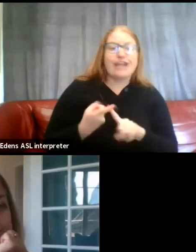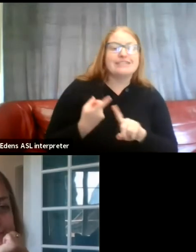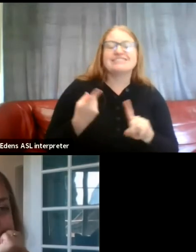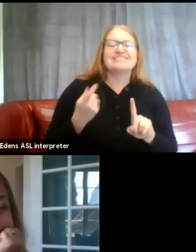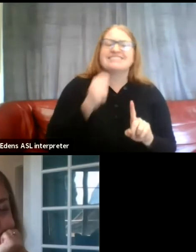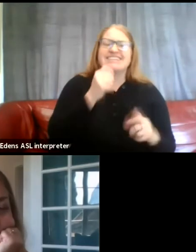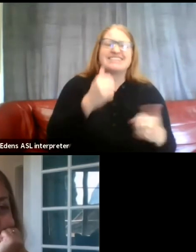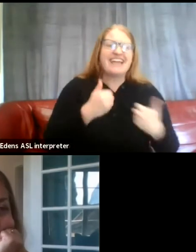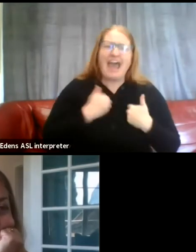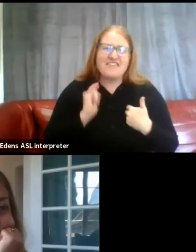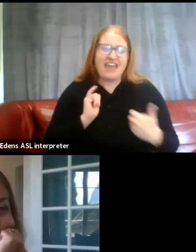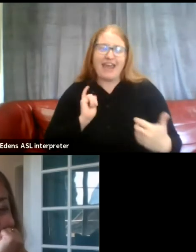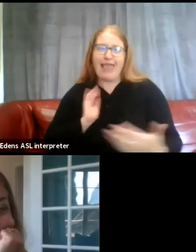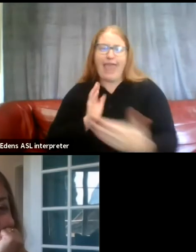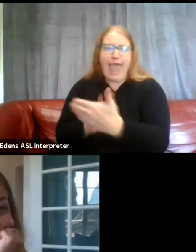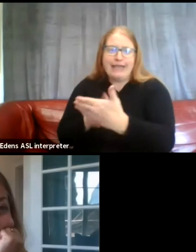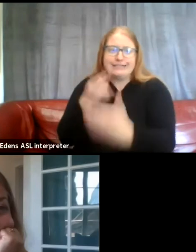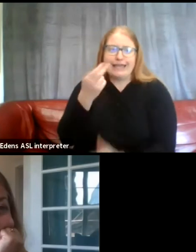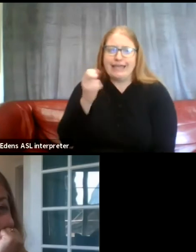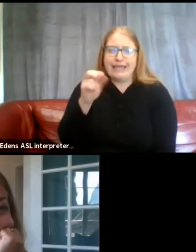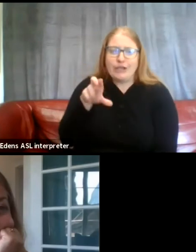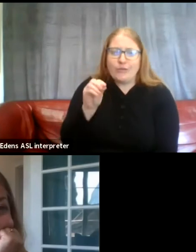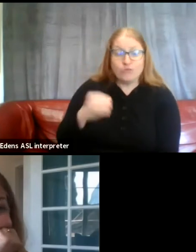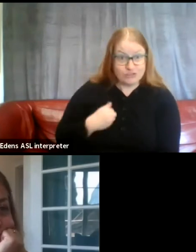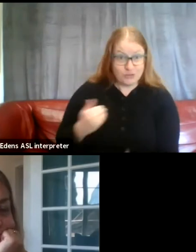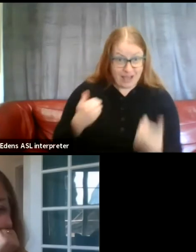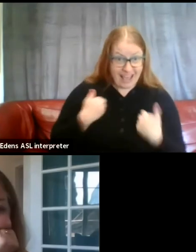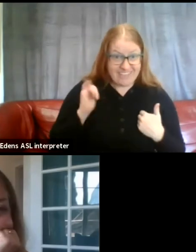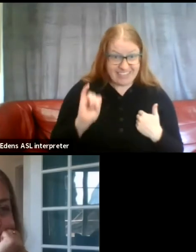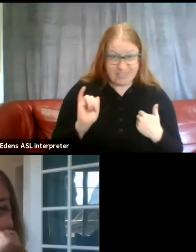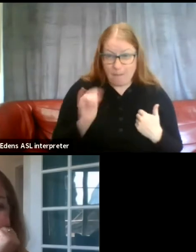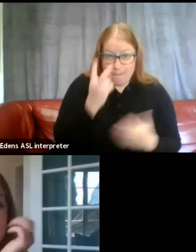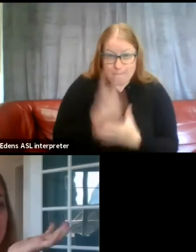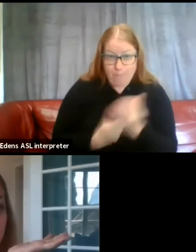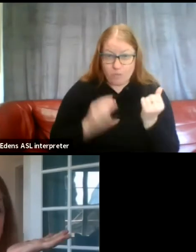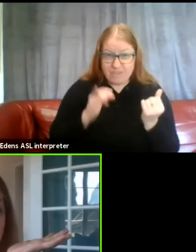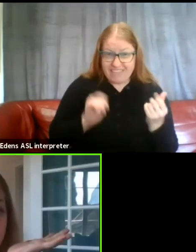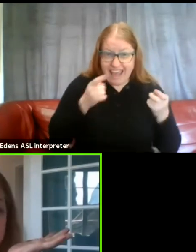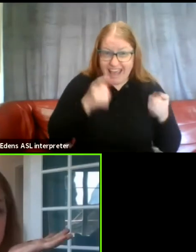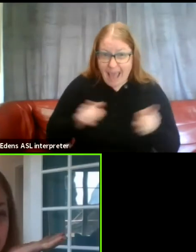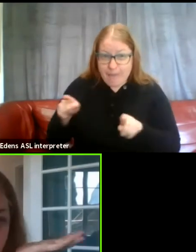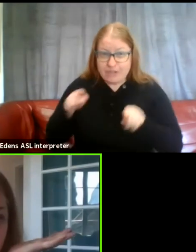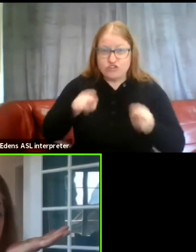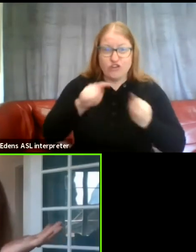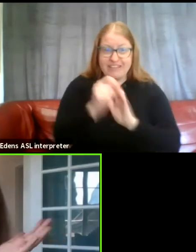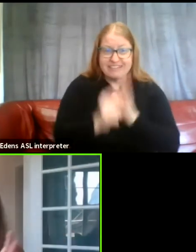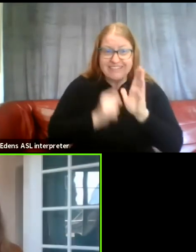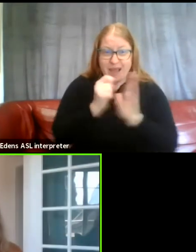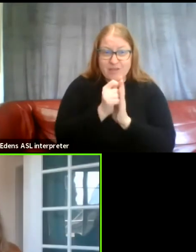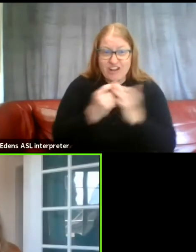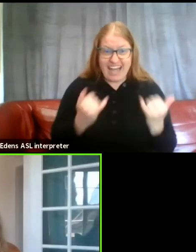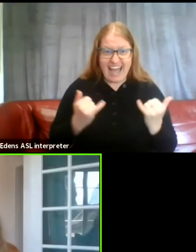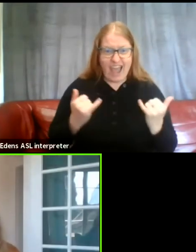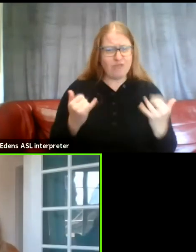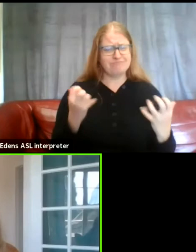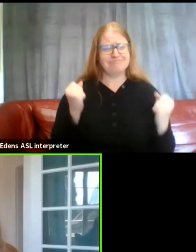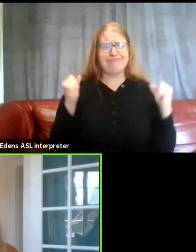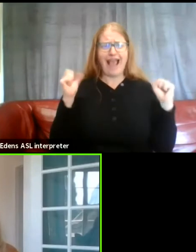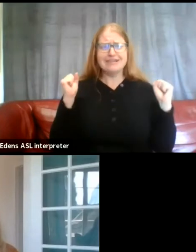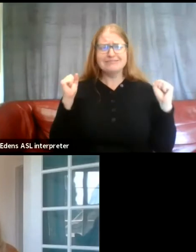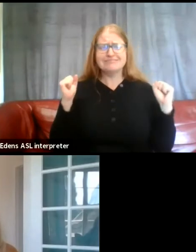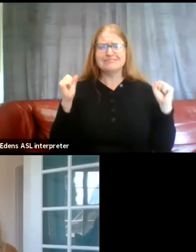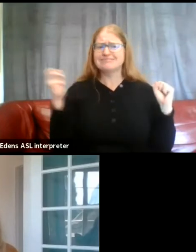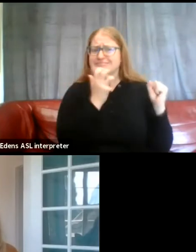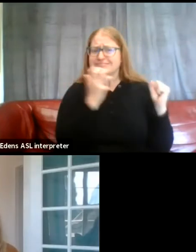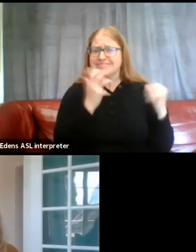anti-hero quality. So the fact that you get both of these things during this period, I mean, extraordinary. It's extraordinary. It's amazing. Yeah, it's great.